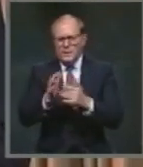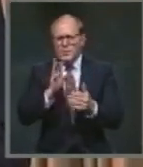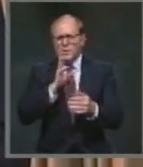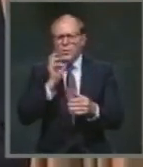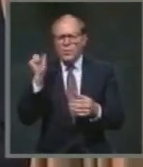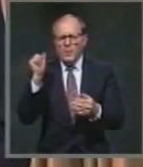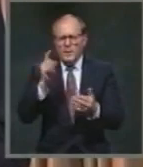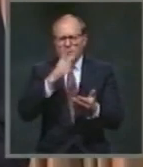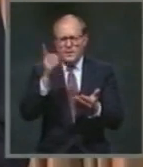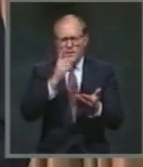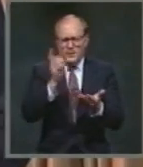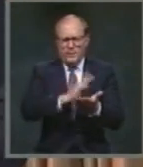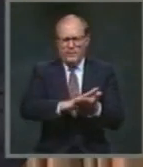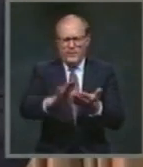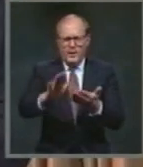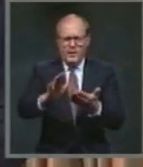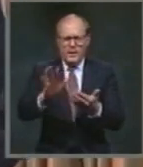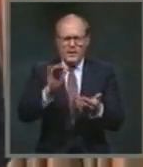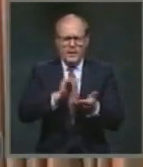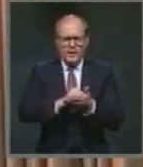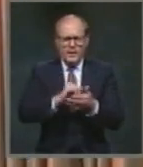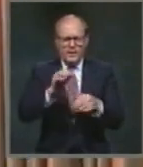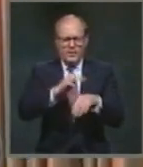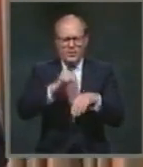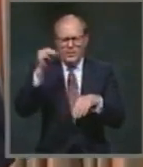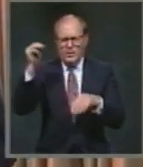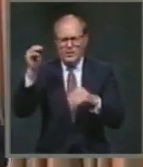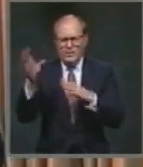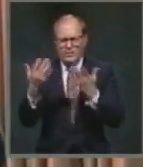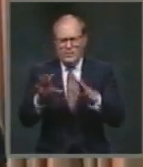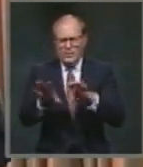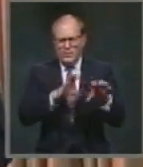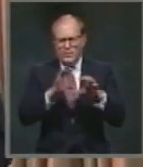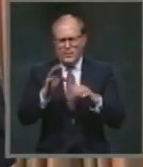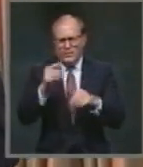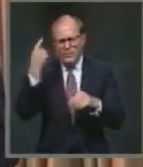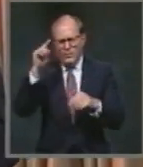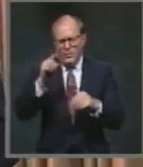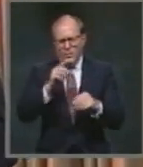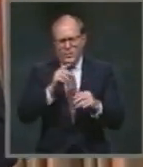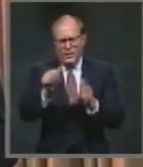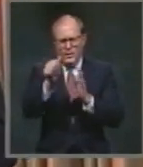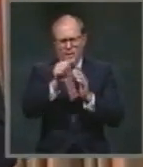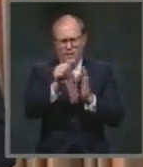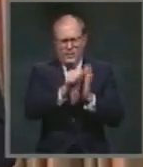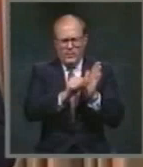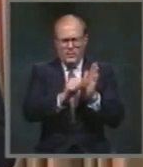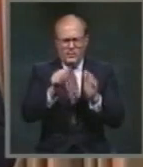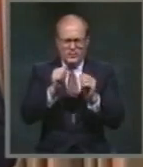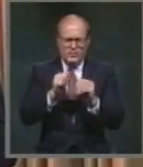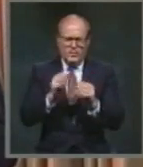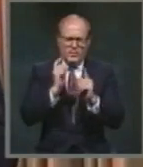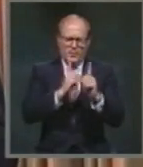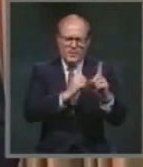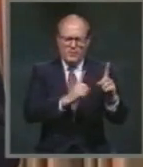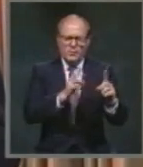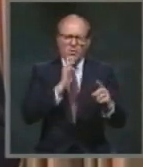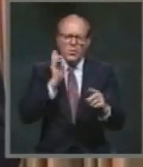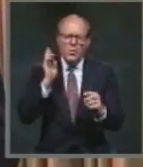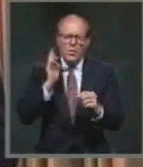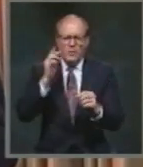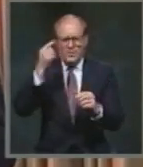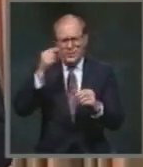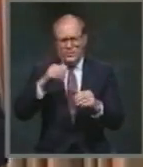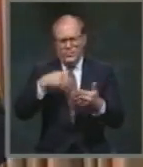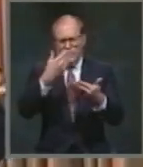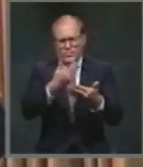verses 30 and 31. And the miracles that were done by the apostles were done to confirm the gospel message revealed to them by the